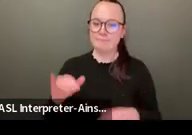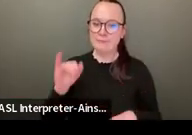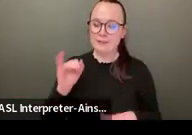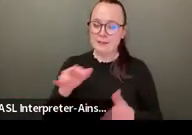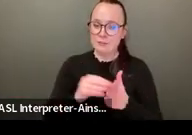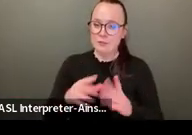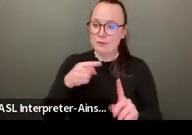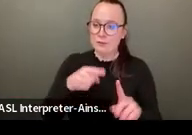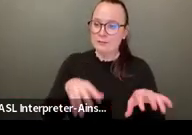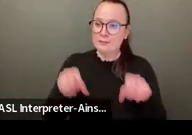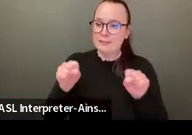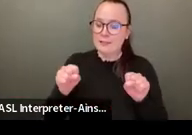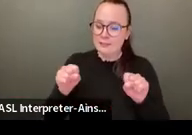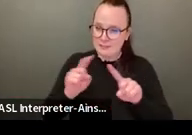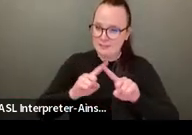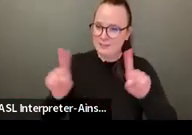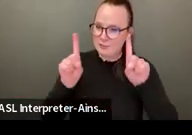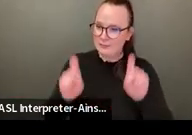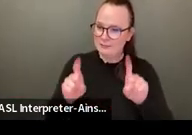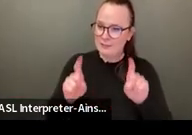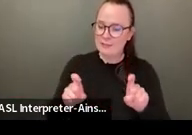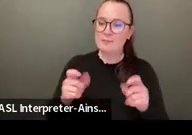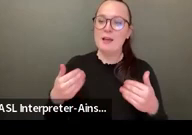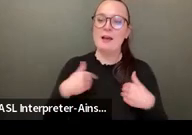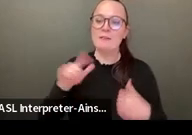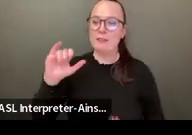this is a link to find out all the information around that.